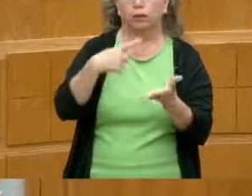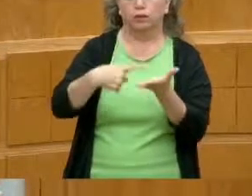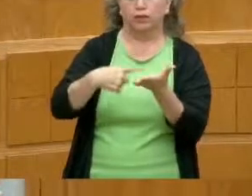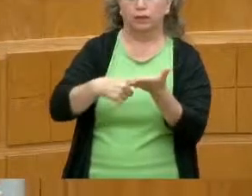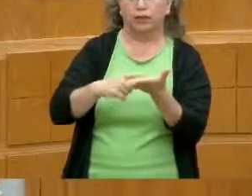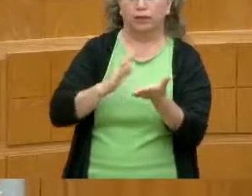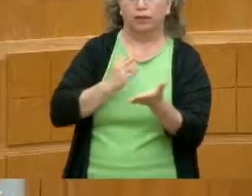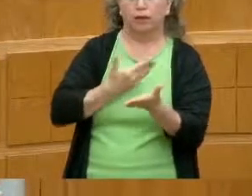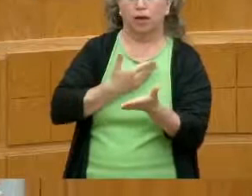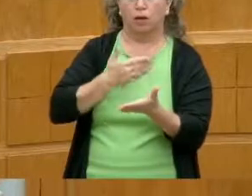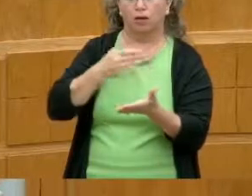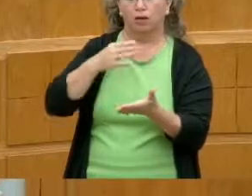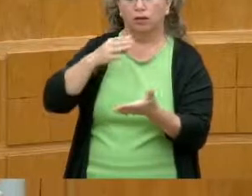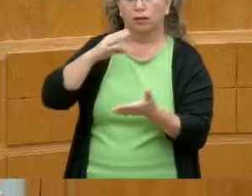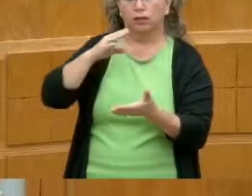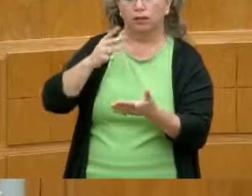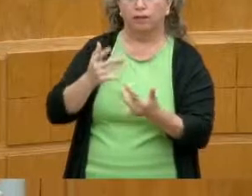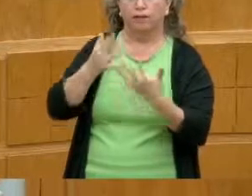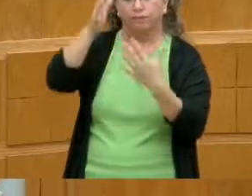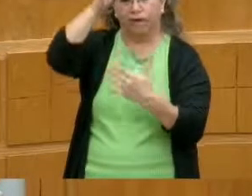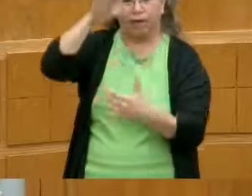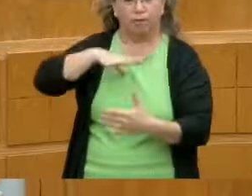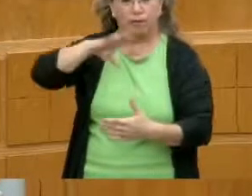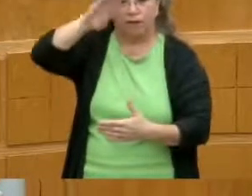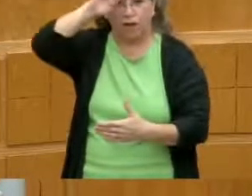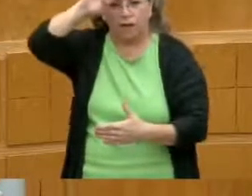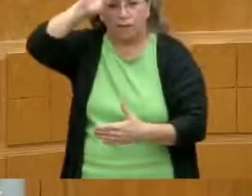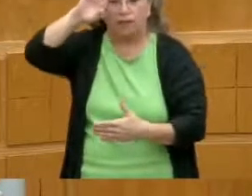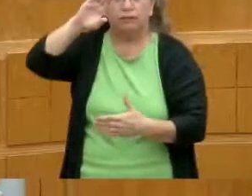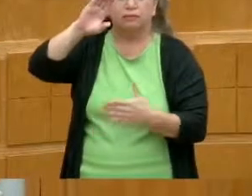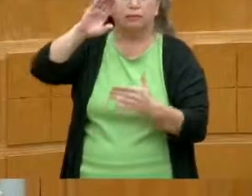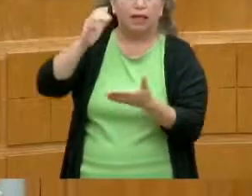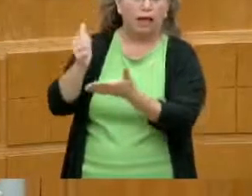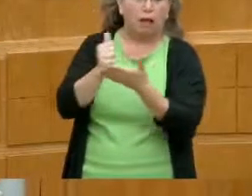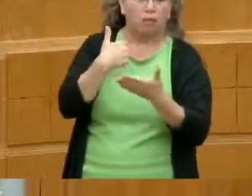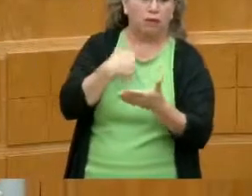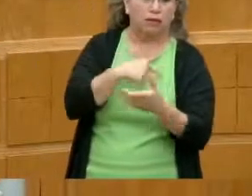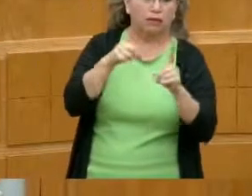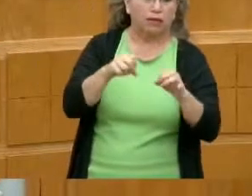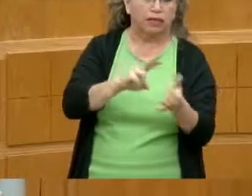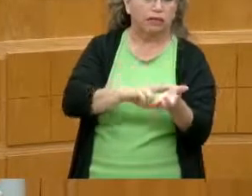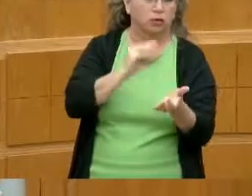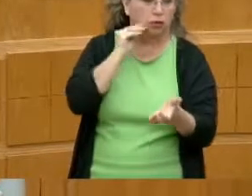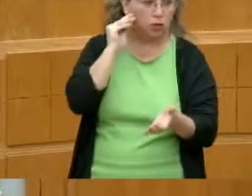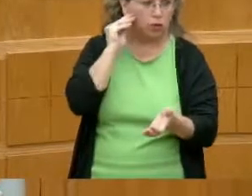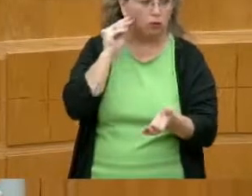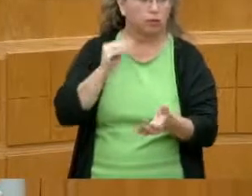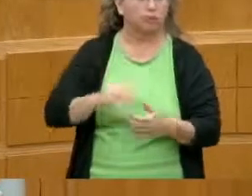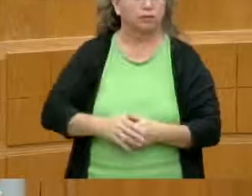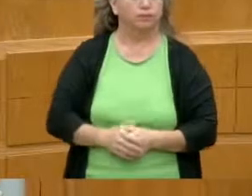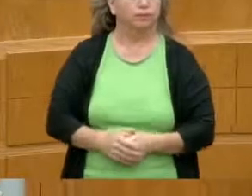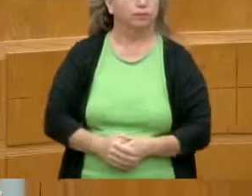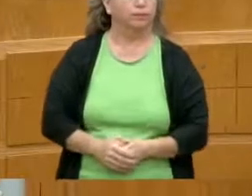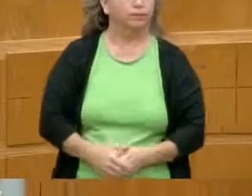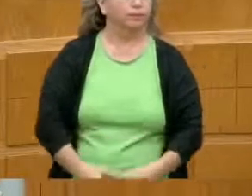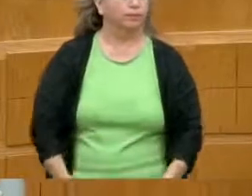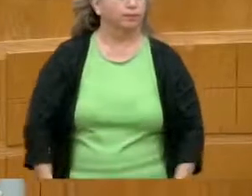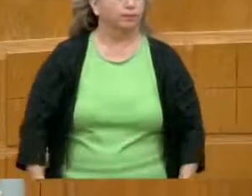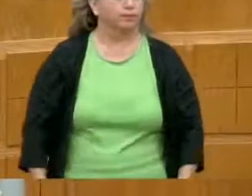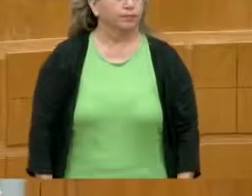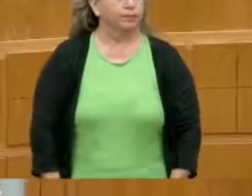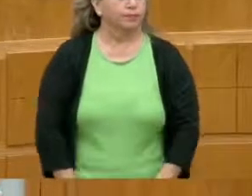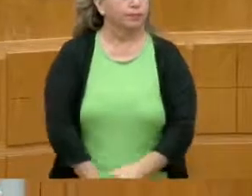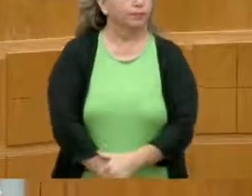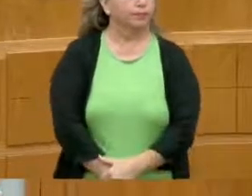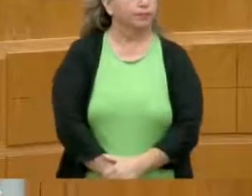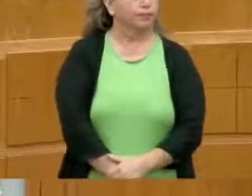firefighter testing of our nursing homes and then the governor's orders. Las cifras más recientes indican que en las últimas 24 horas